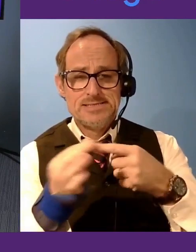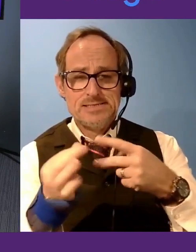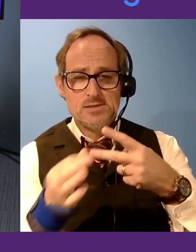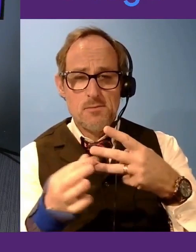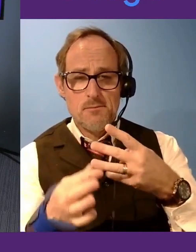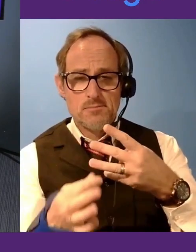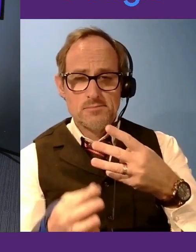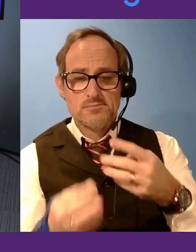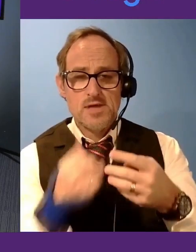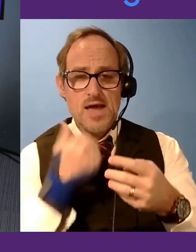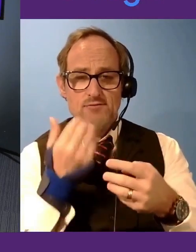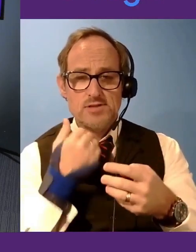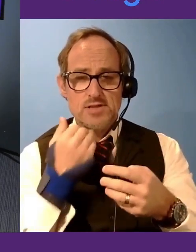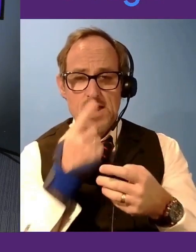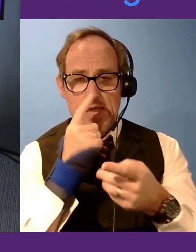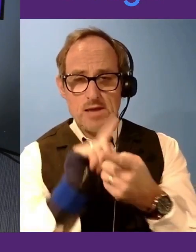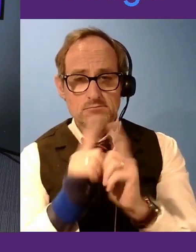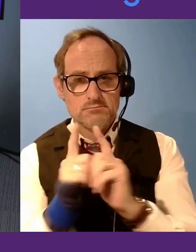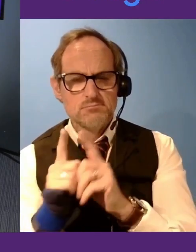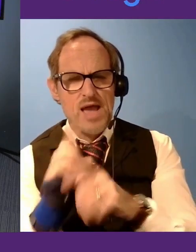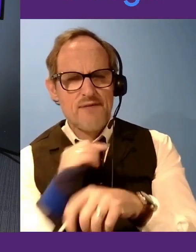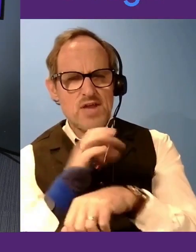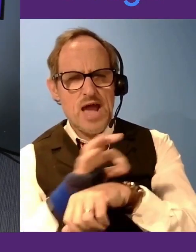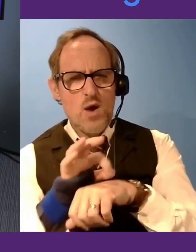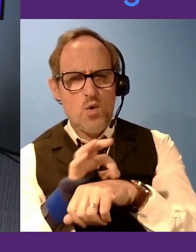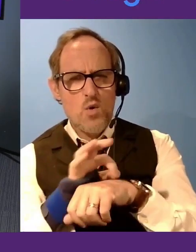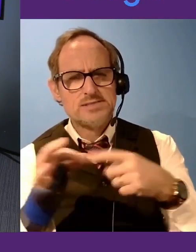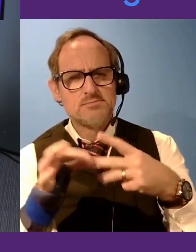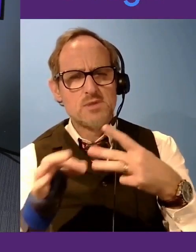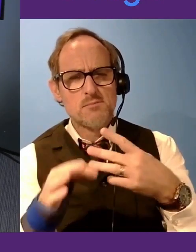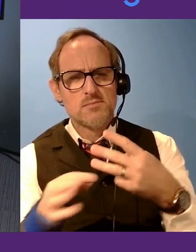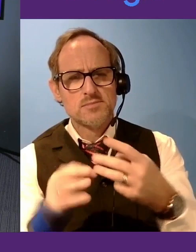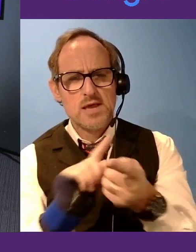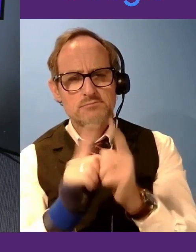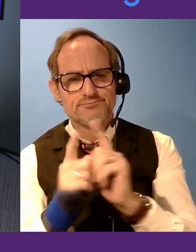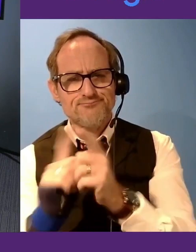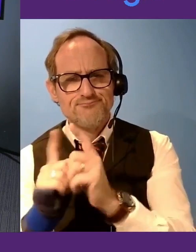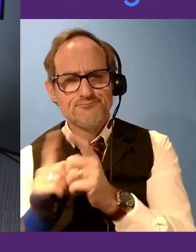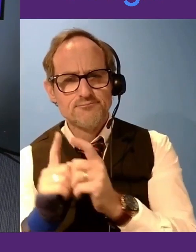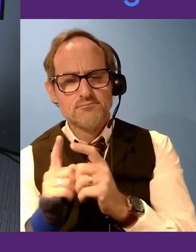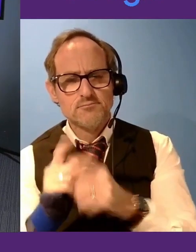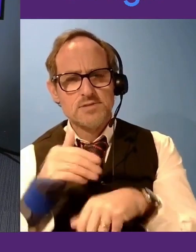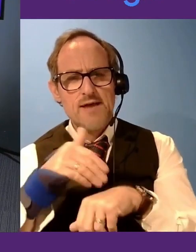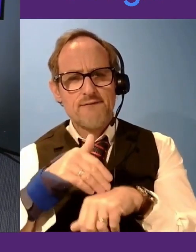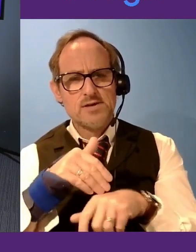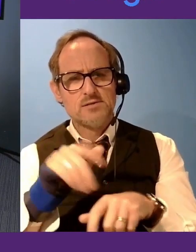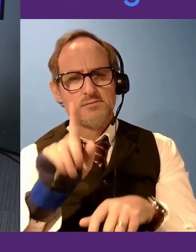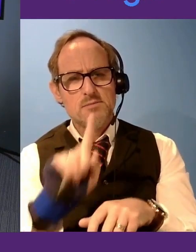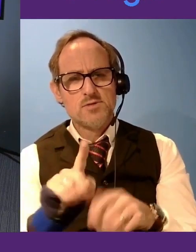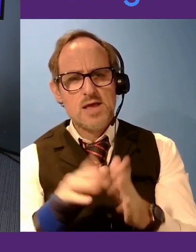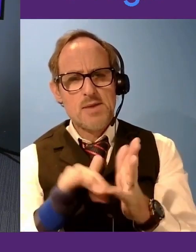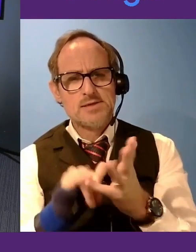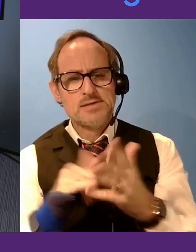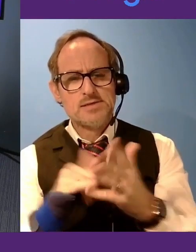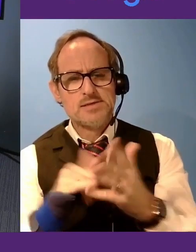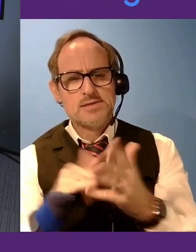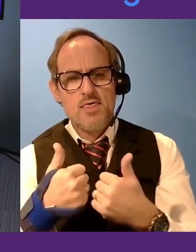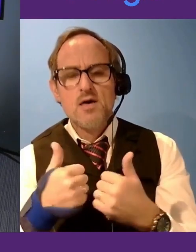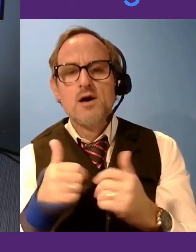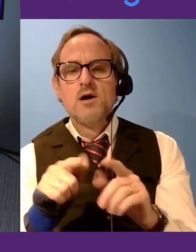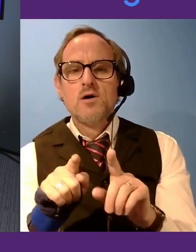or hourly, how it actually impacts somebody's health. Just to actually, once again, I'm just always going to come back to